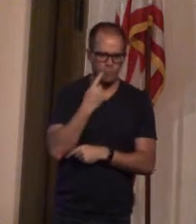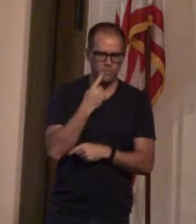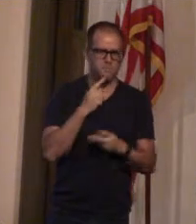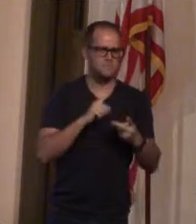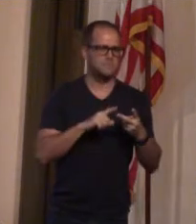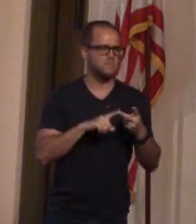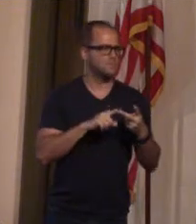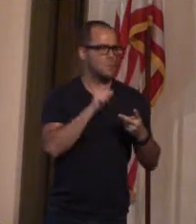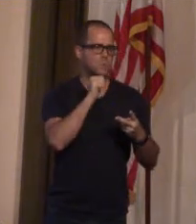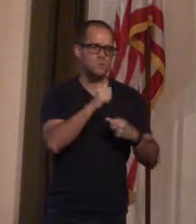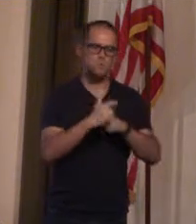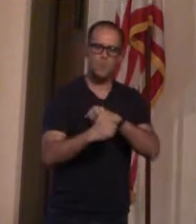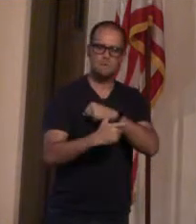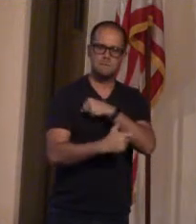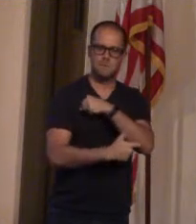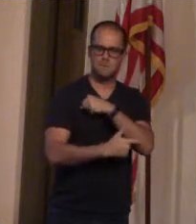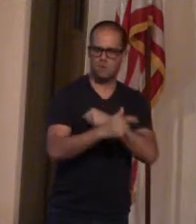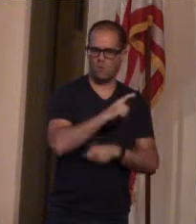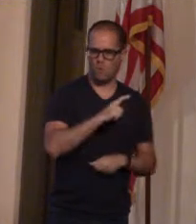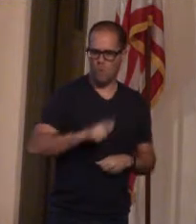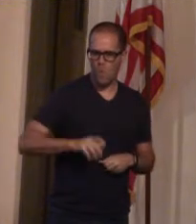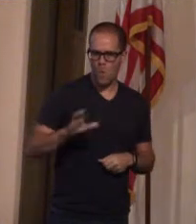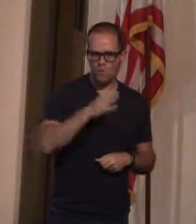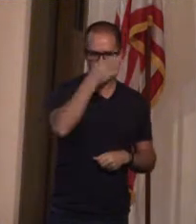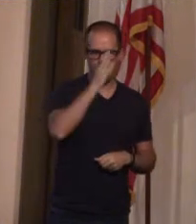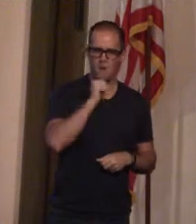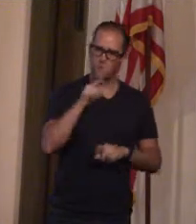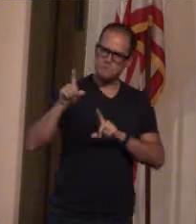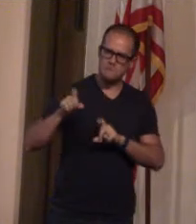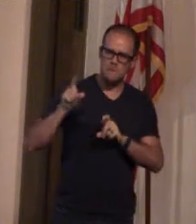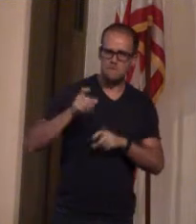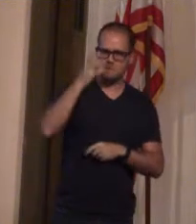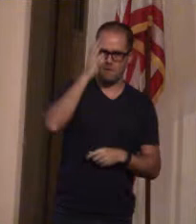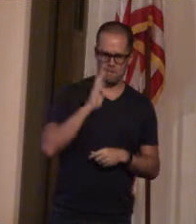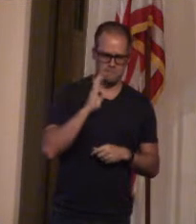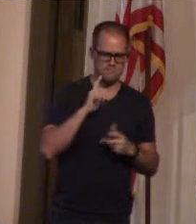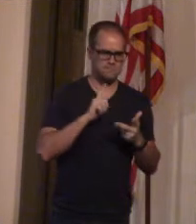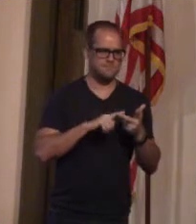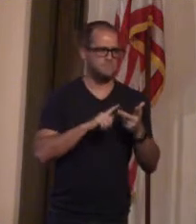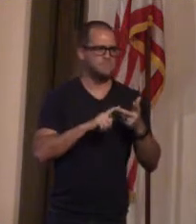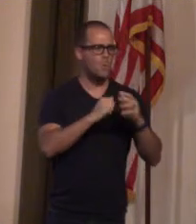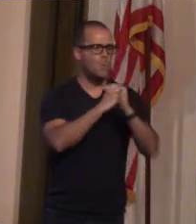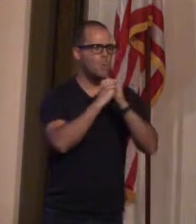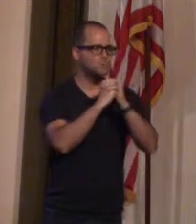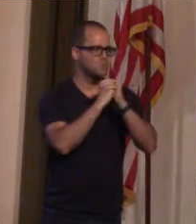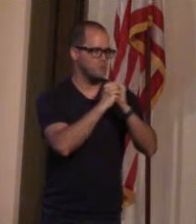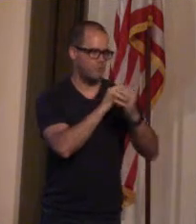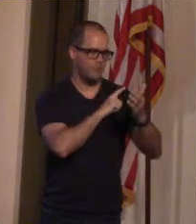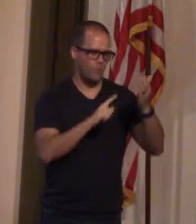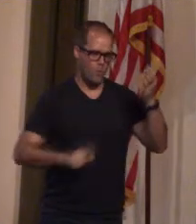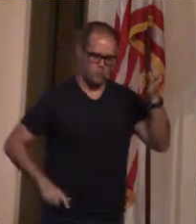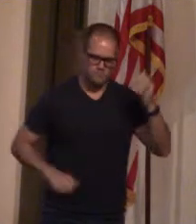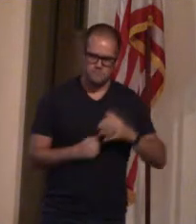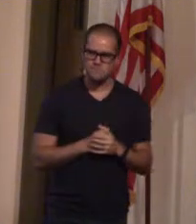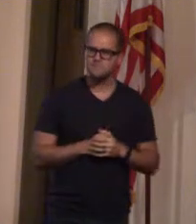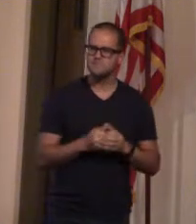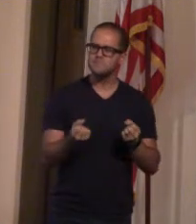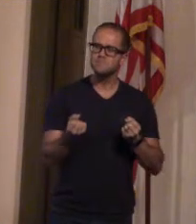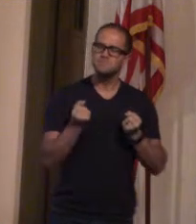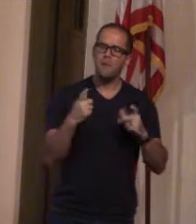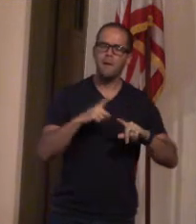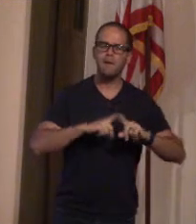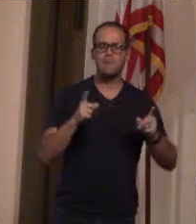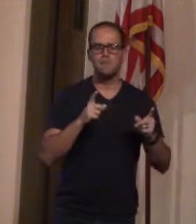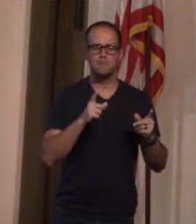Live not by bread alone, but by every word that comes from the mouth of God. Do not put the Lord your God to